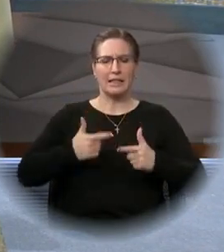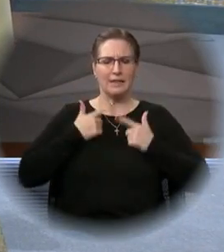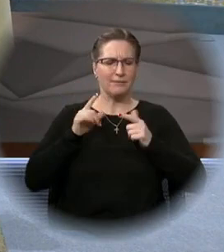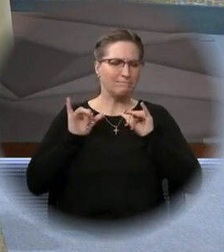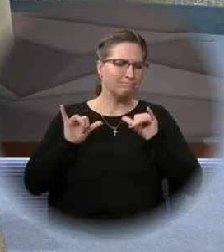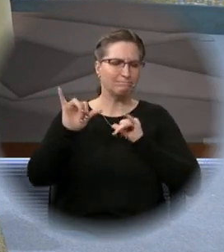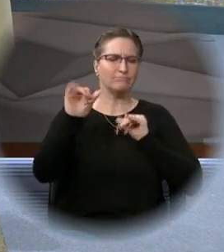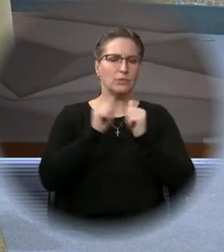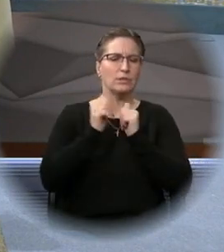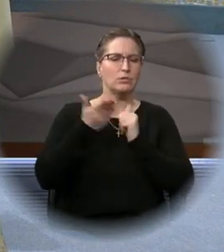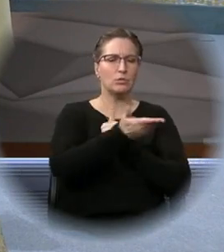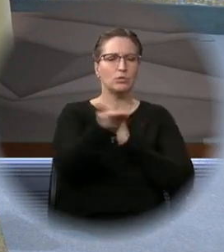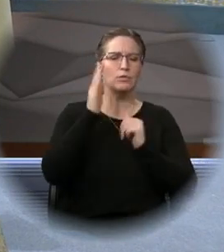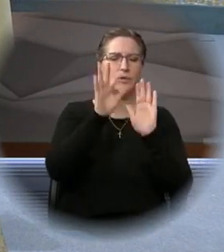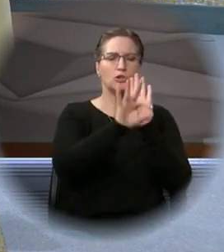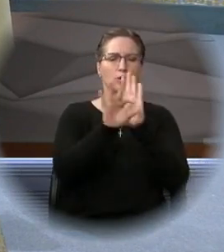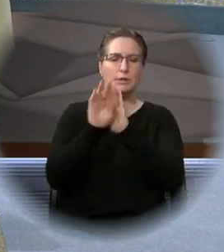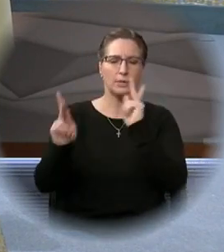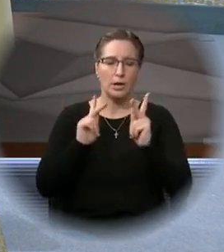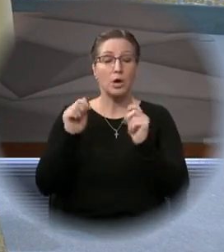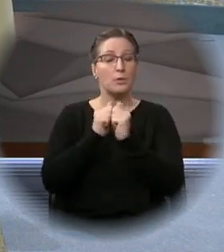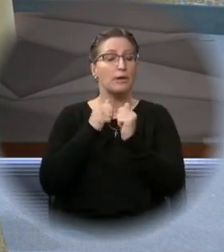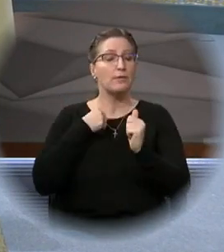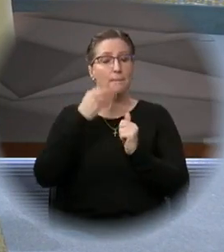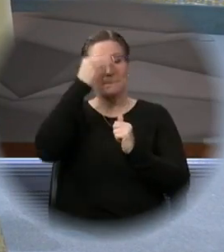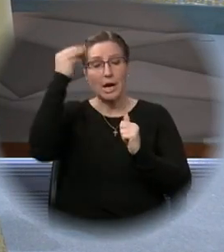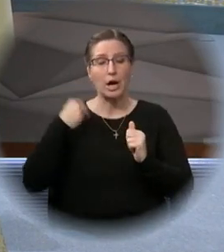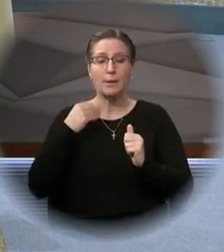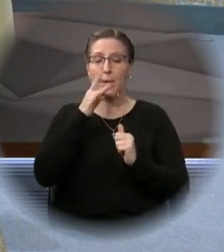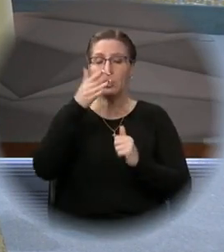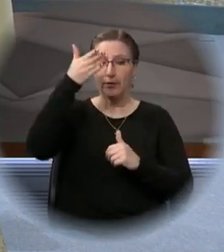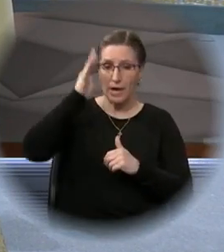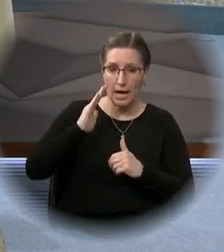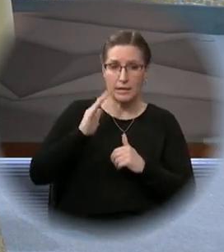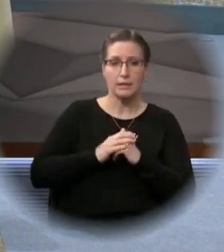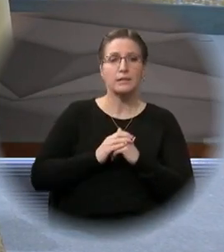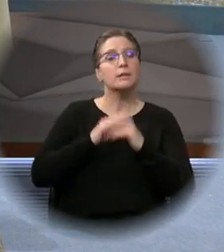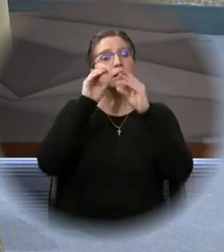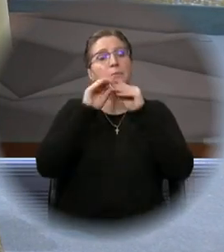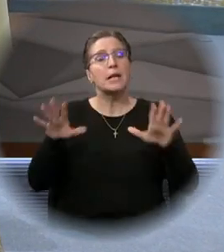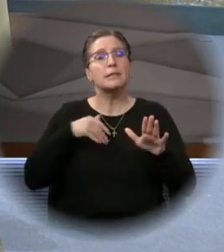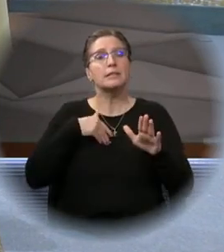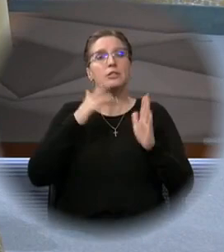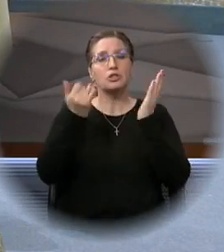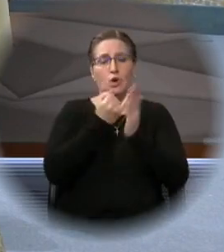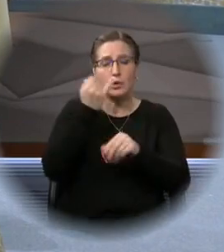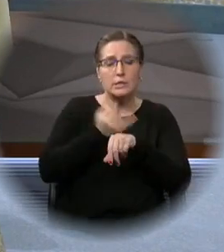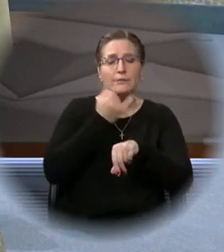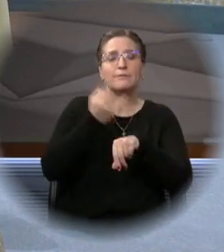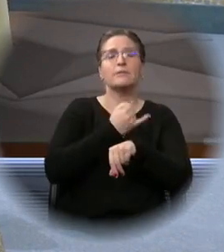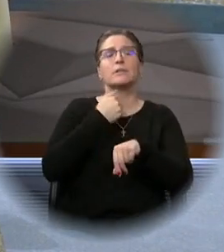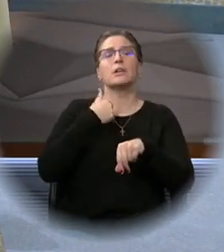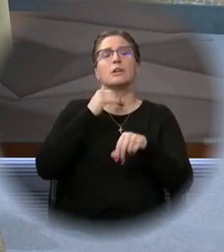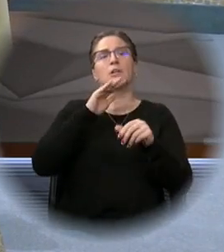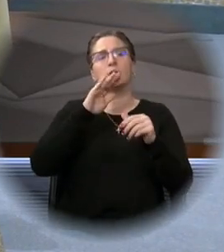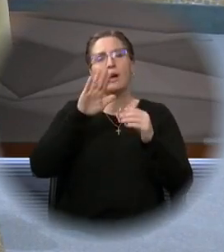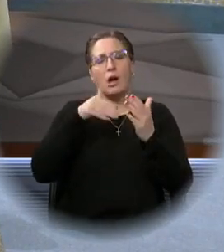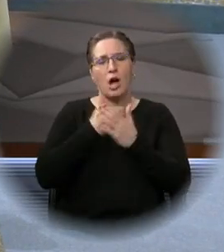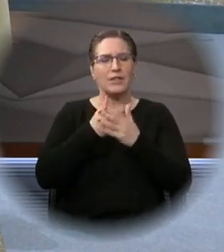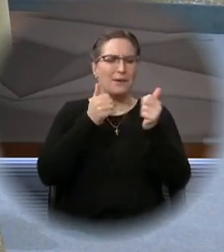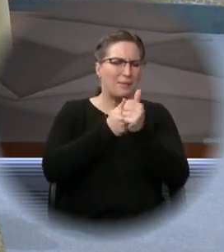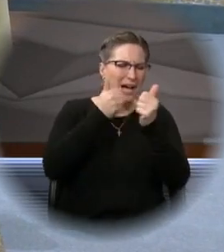elect, especially with the most blessed Virgin Mary, Mother of God, with blessed Joseph, her spouse, with your